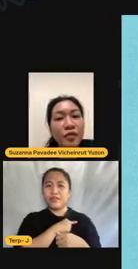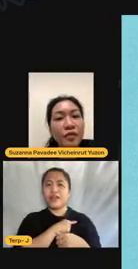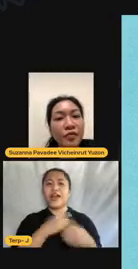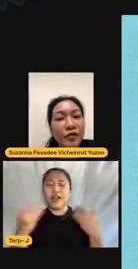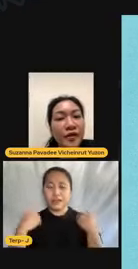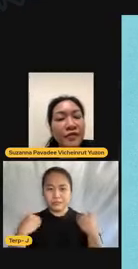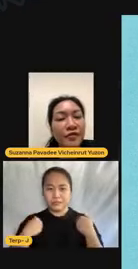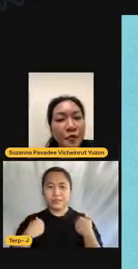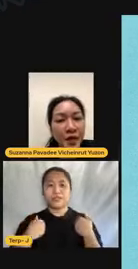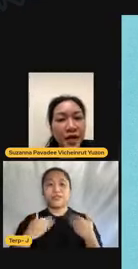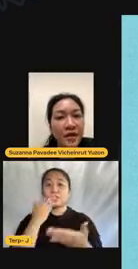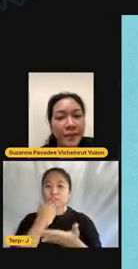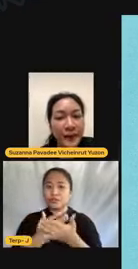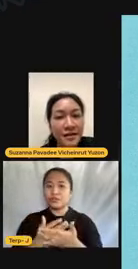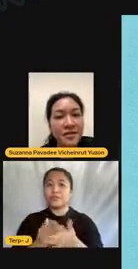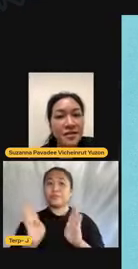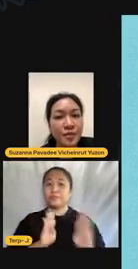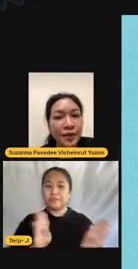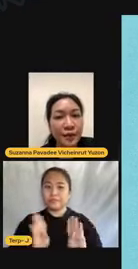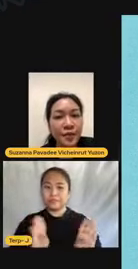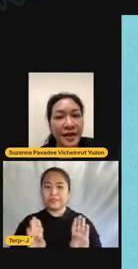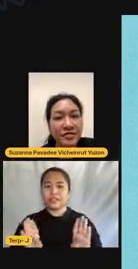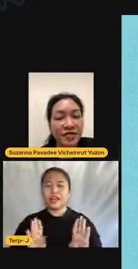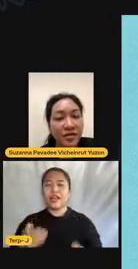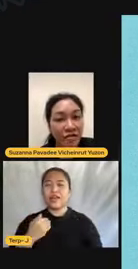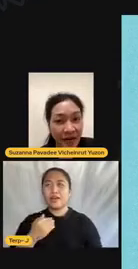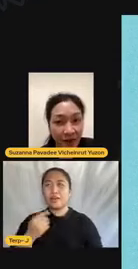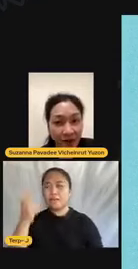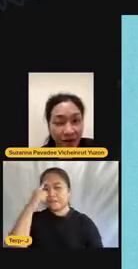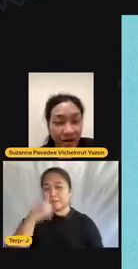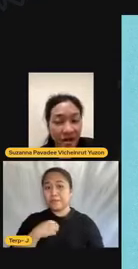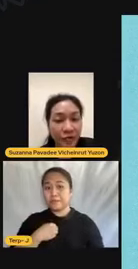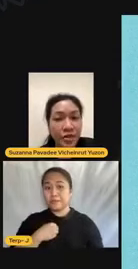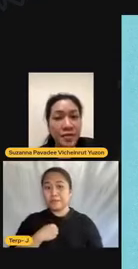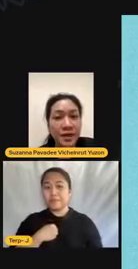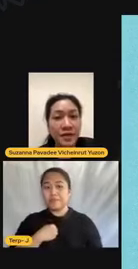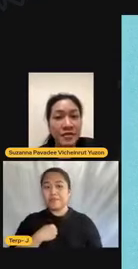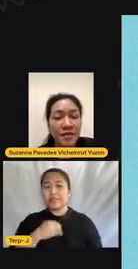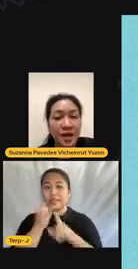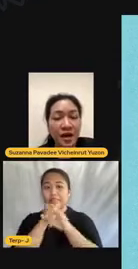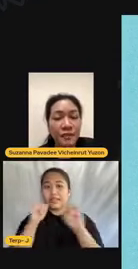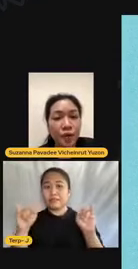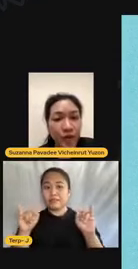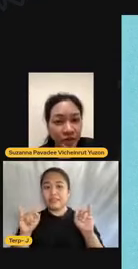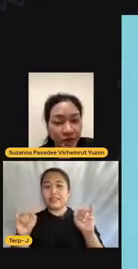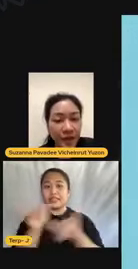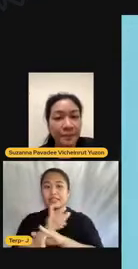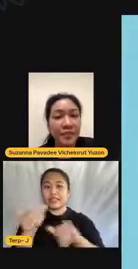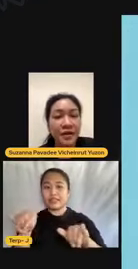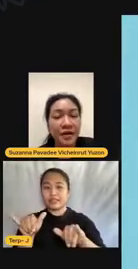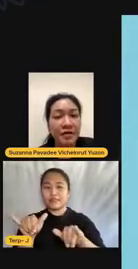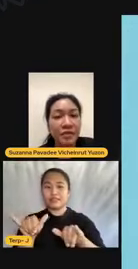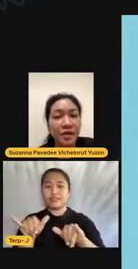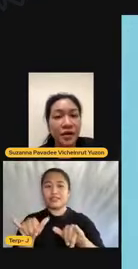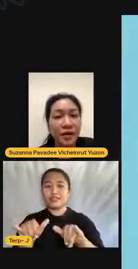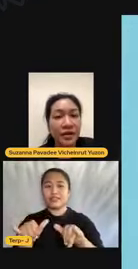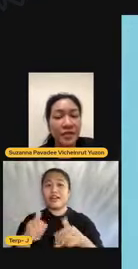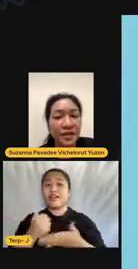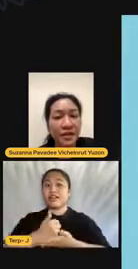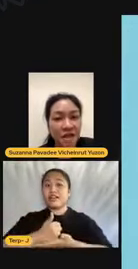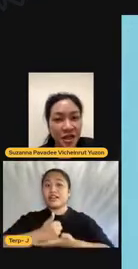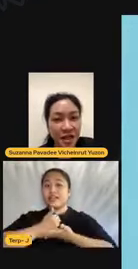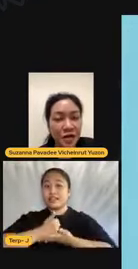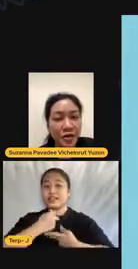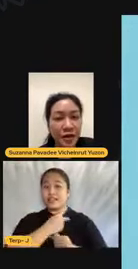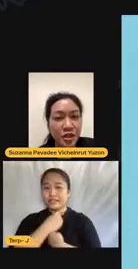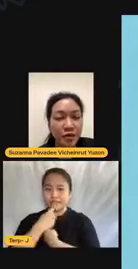so for me, independence is to be able to have self-care, which means toileting, you know,